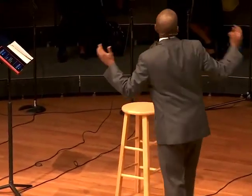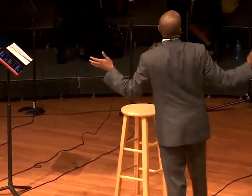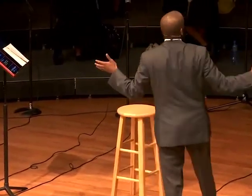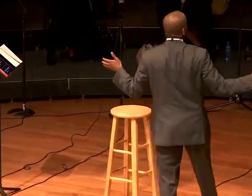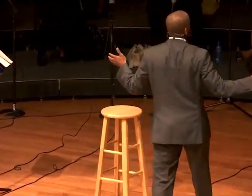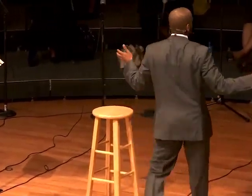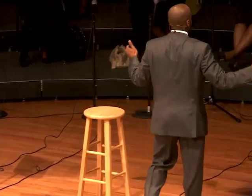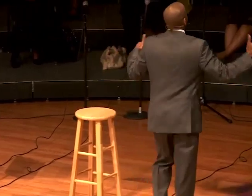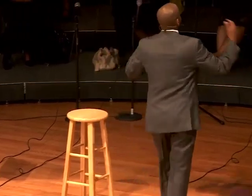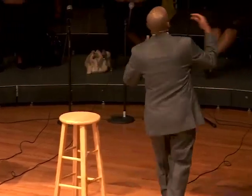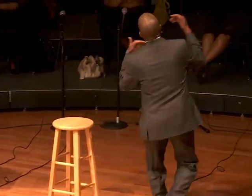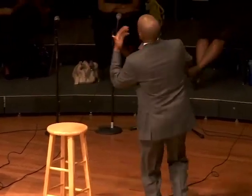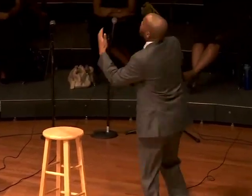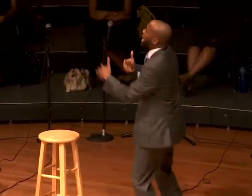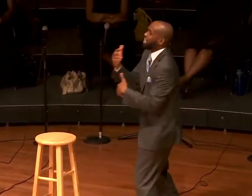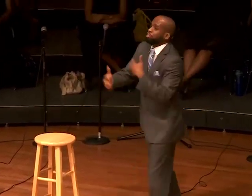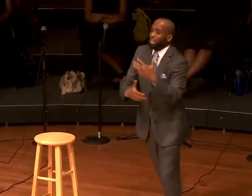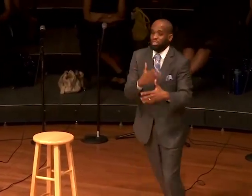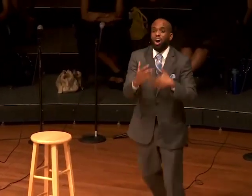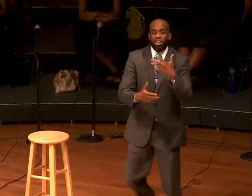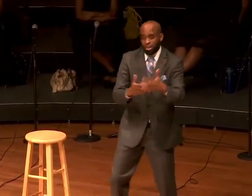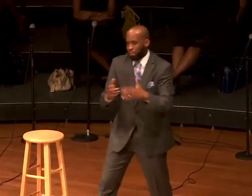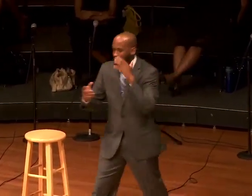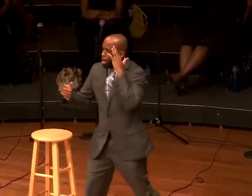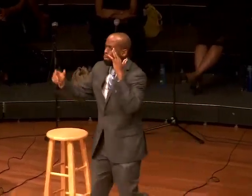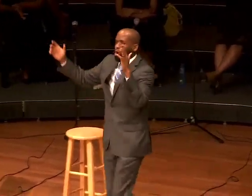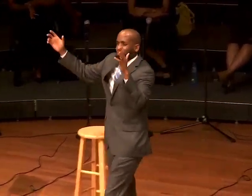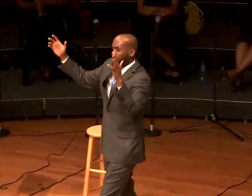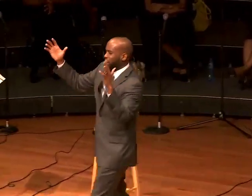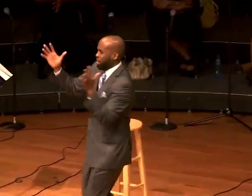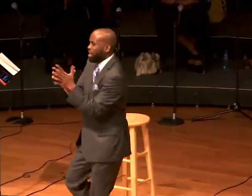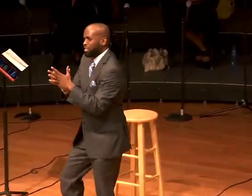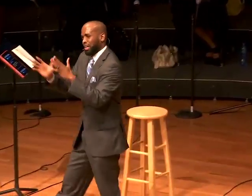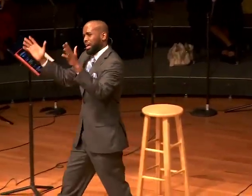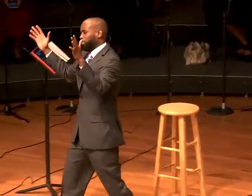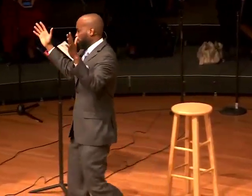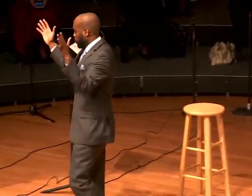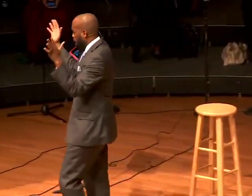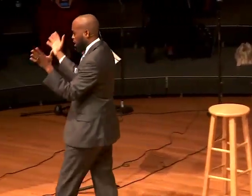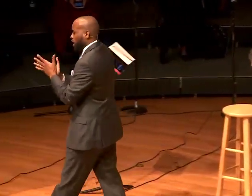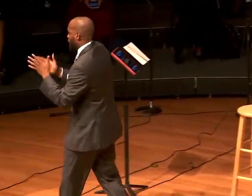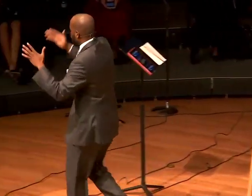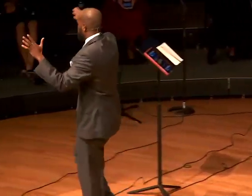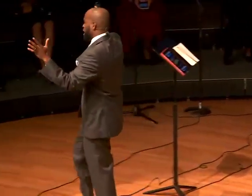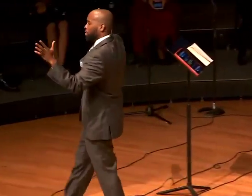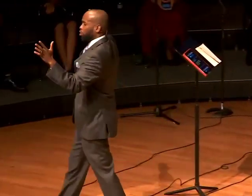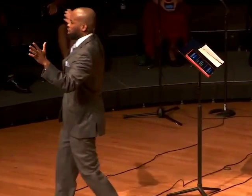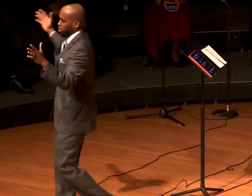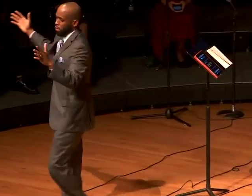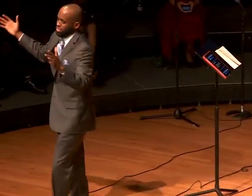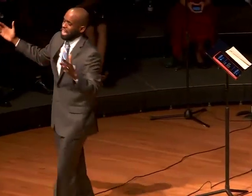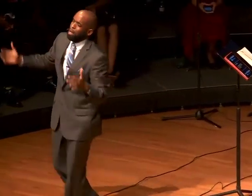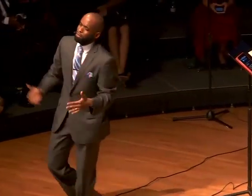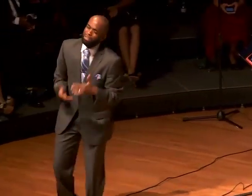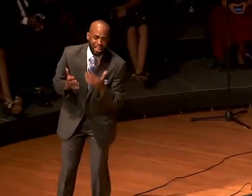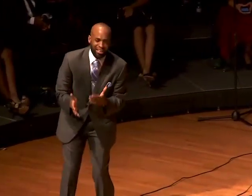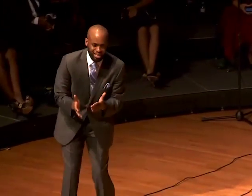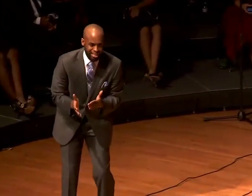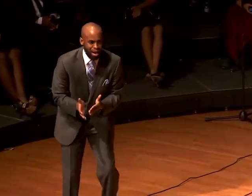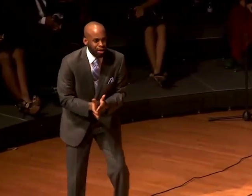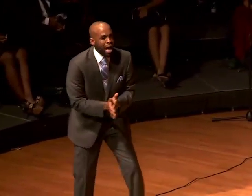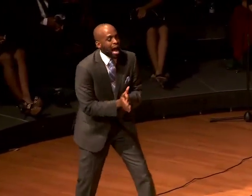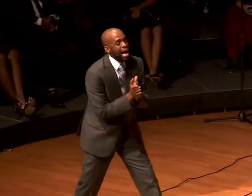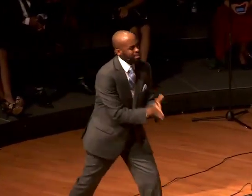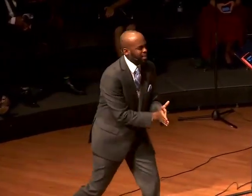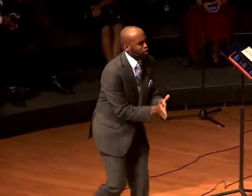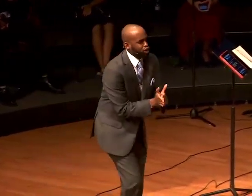oncoming persecution that everybody has been talking about. Pope's here, Sunday blue law, not going to be able to worship on Sabbath. But check